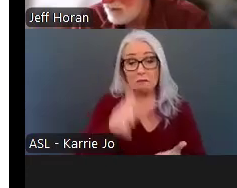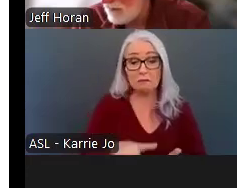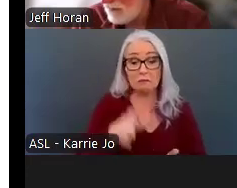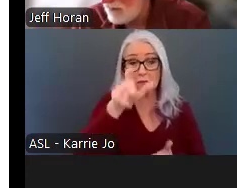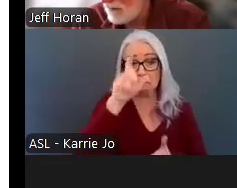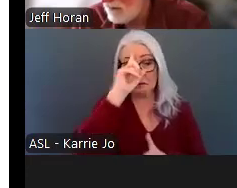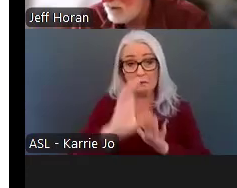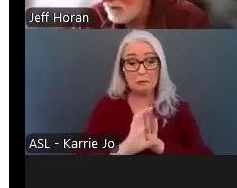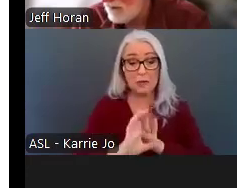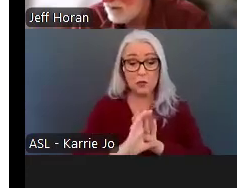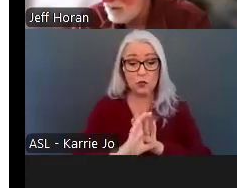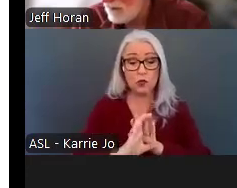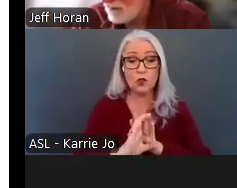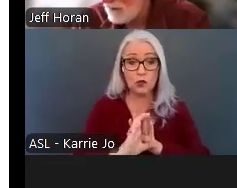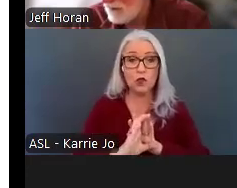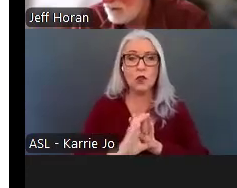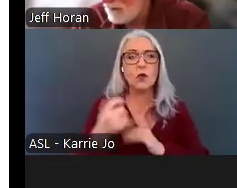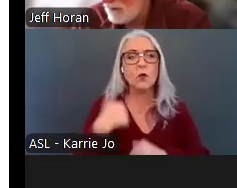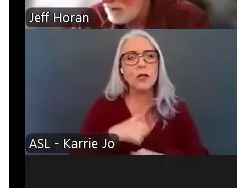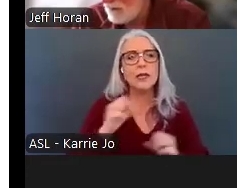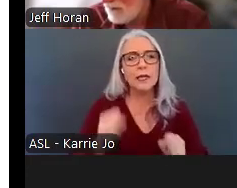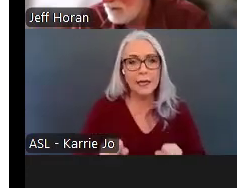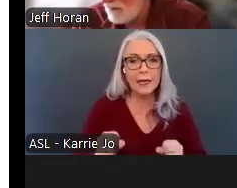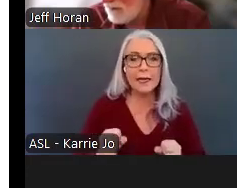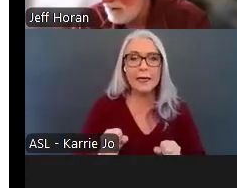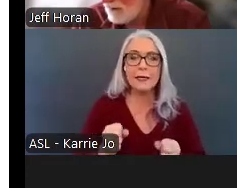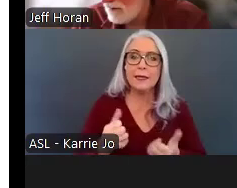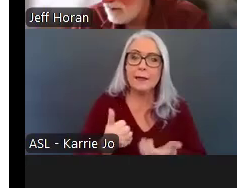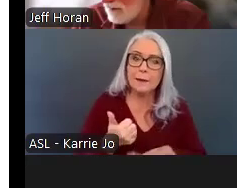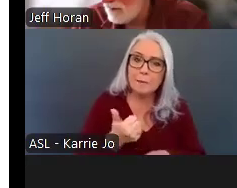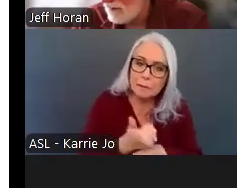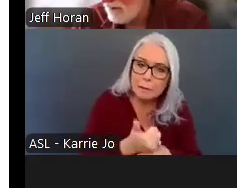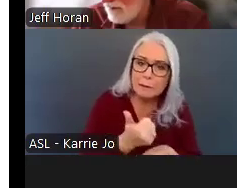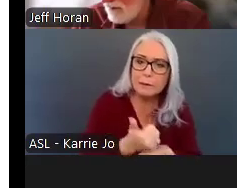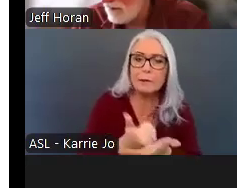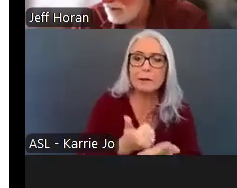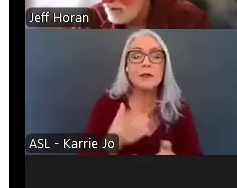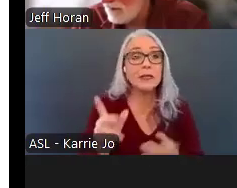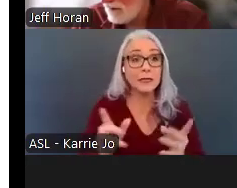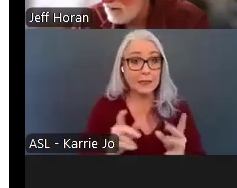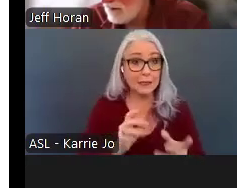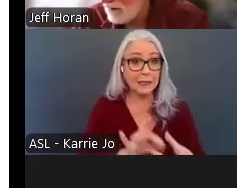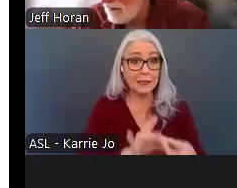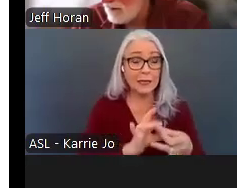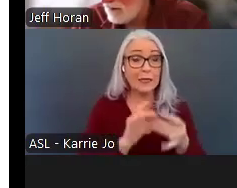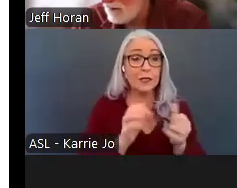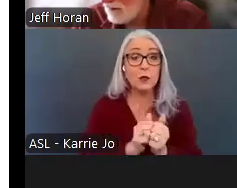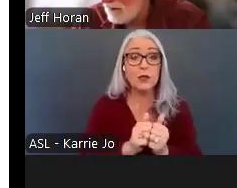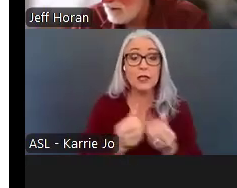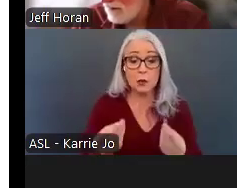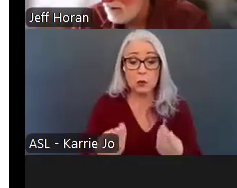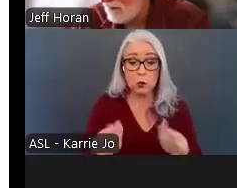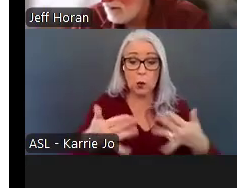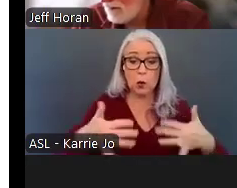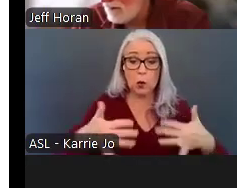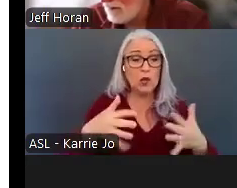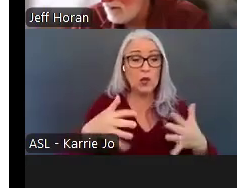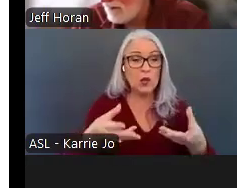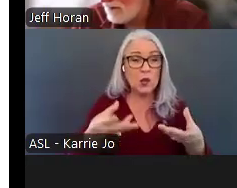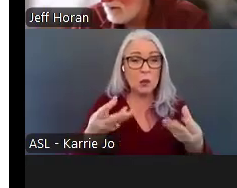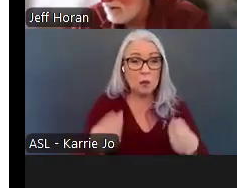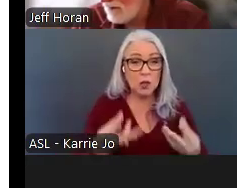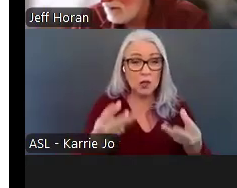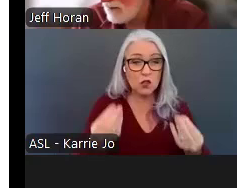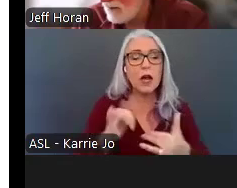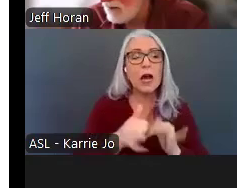we can promote the persistence of amphibians, again, really sensitive to soil moisture conditions based on how we manage forest